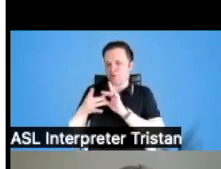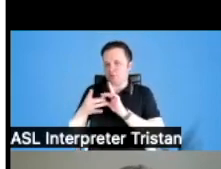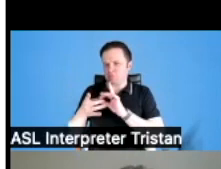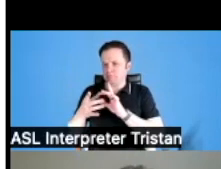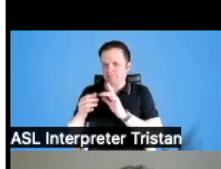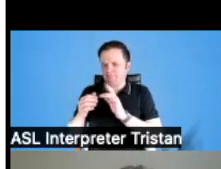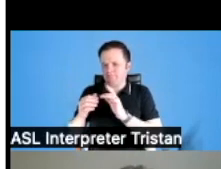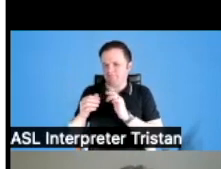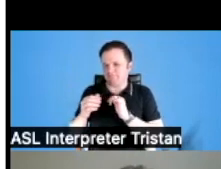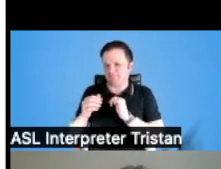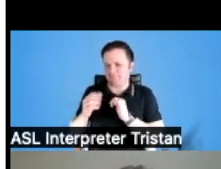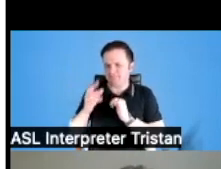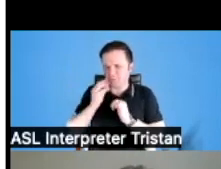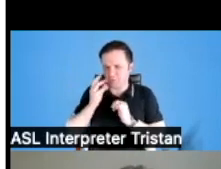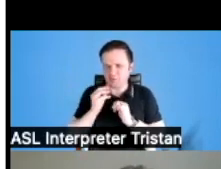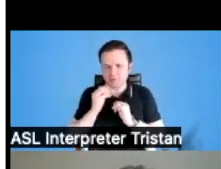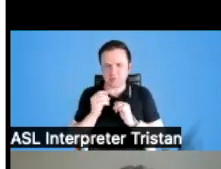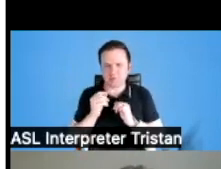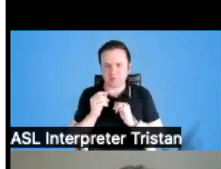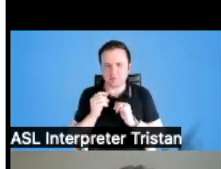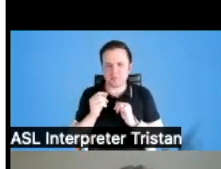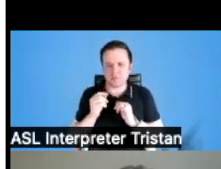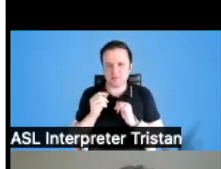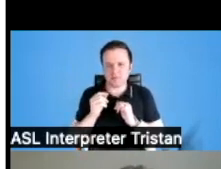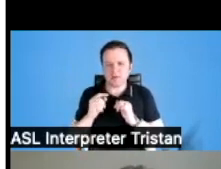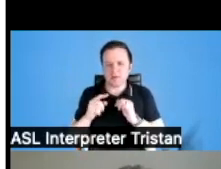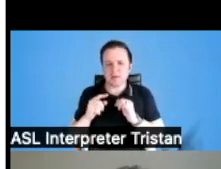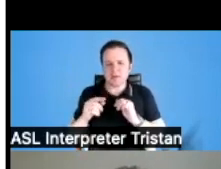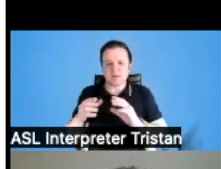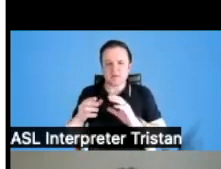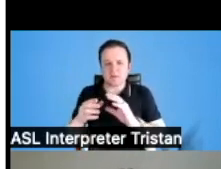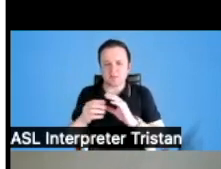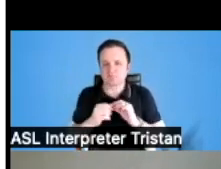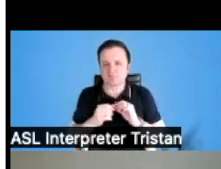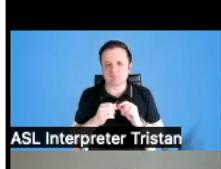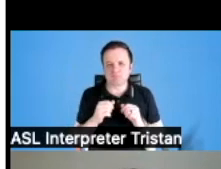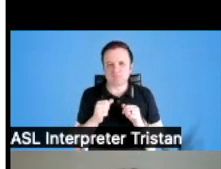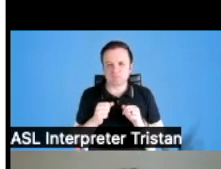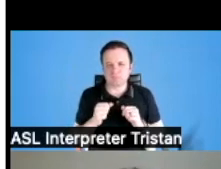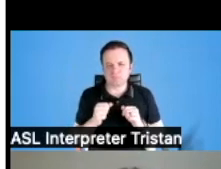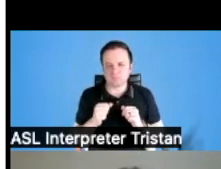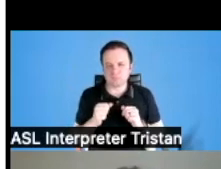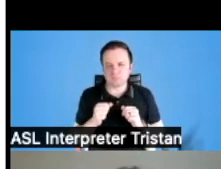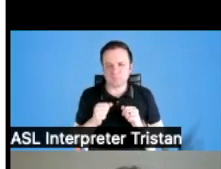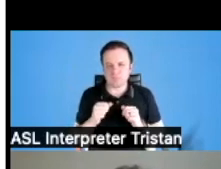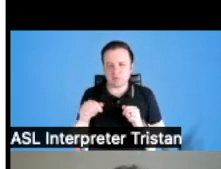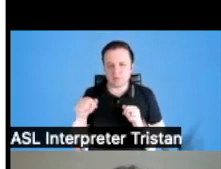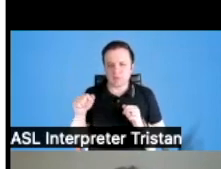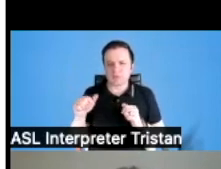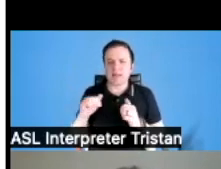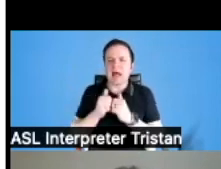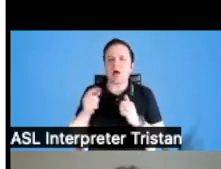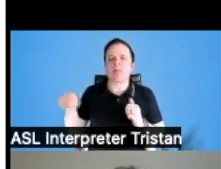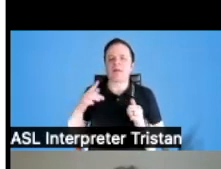think survivors sort of saw as following from the messages they had received. This is how they felt